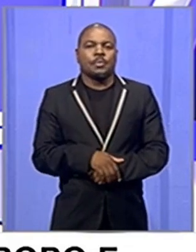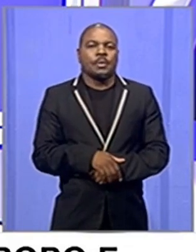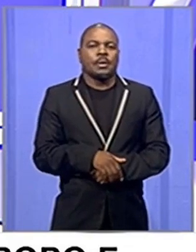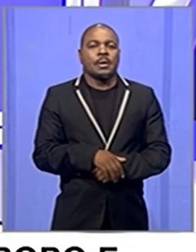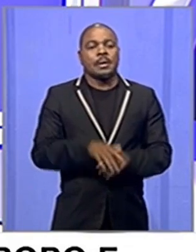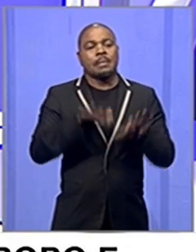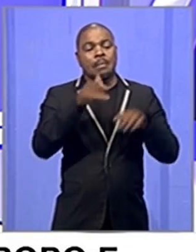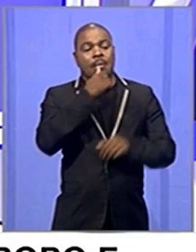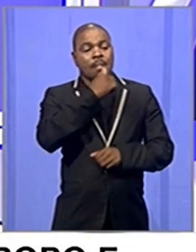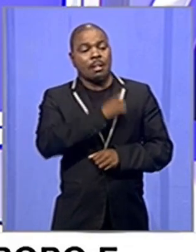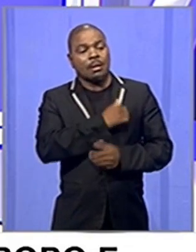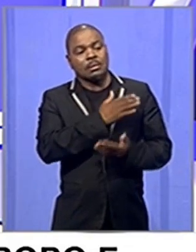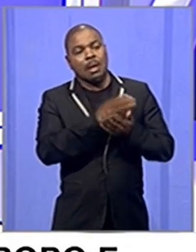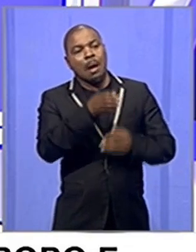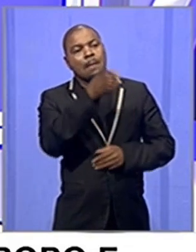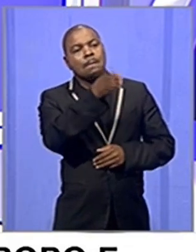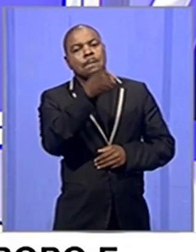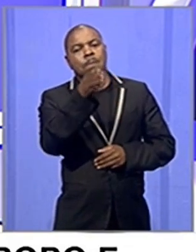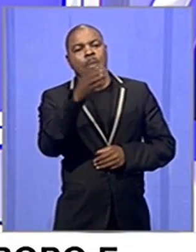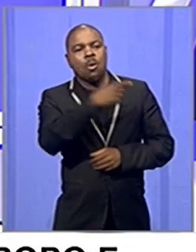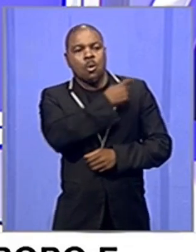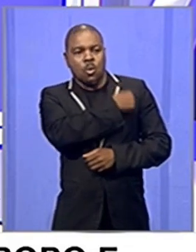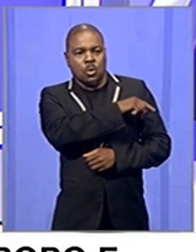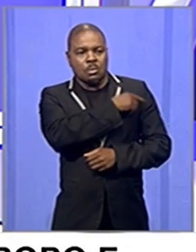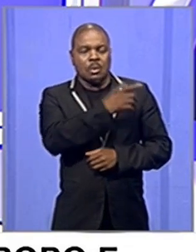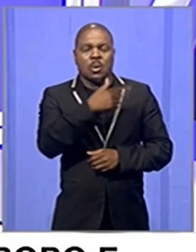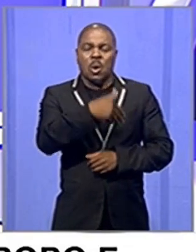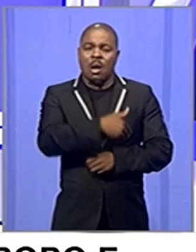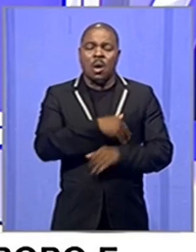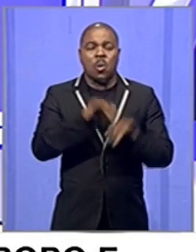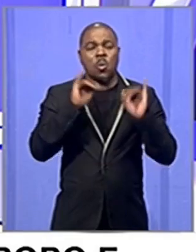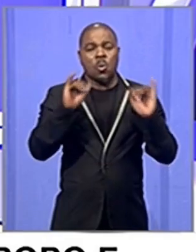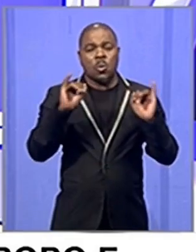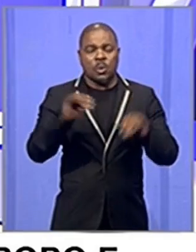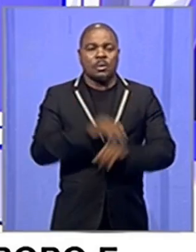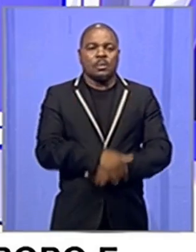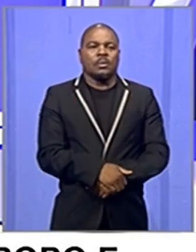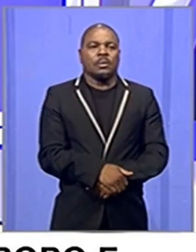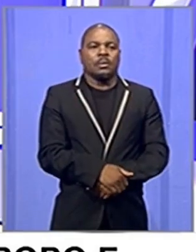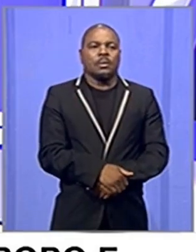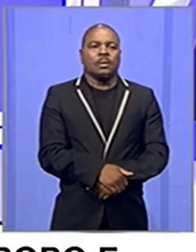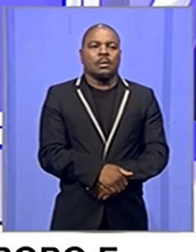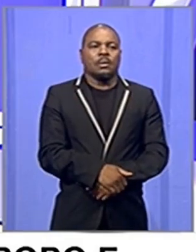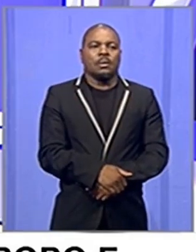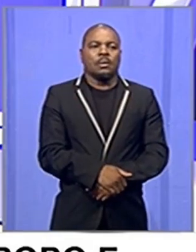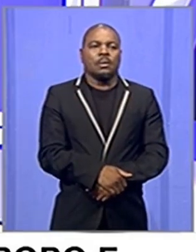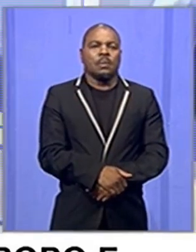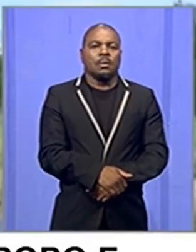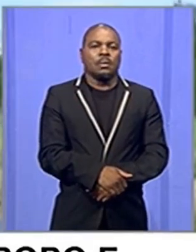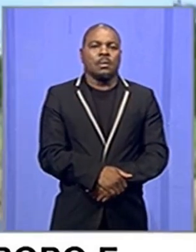ba bafalodi ba kwa maokelong a farologaneng ka dikgobalo tse di masisi.